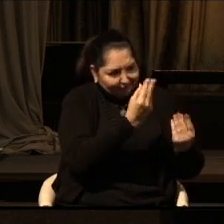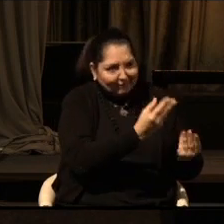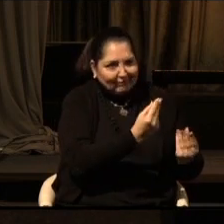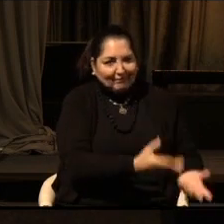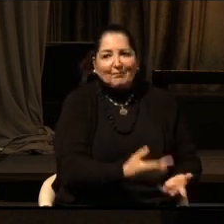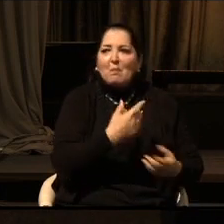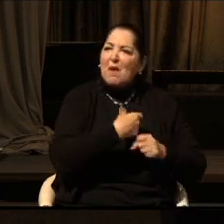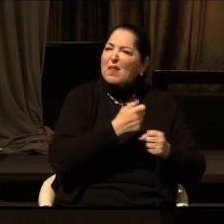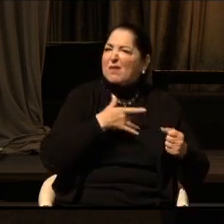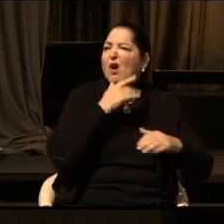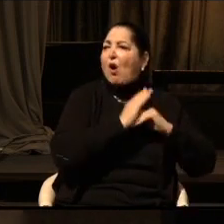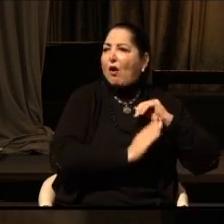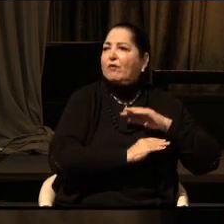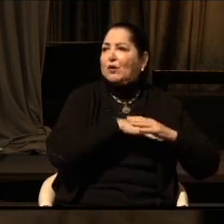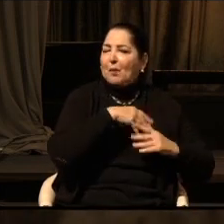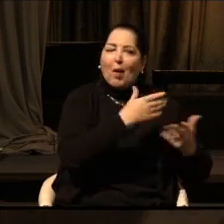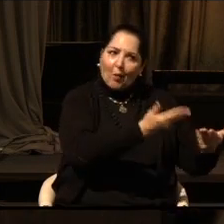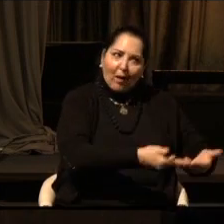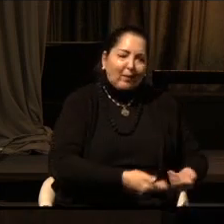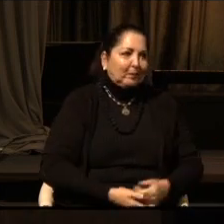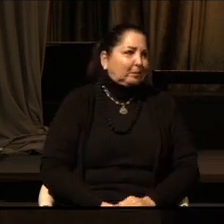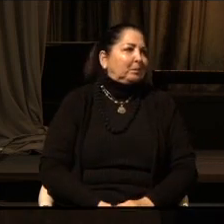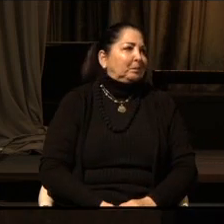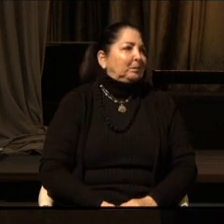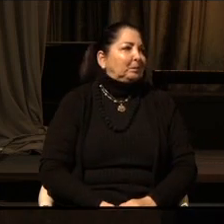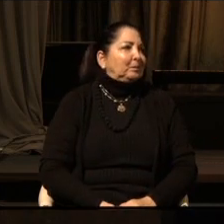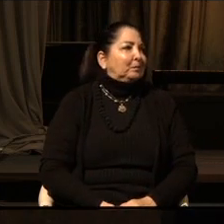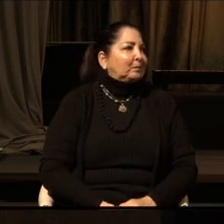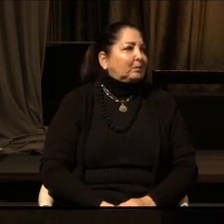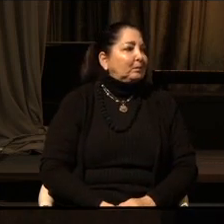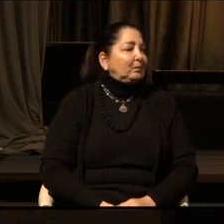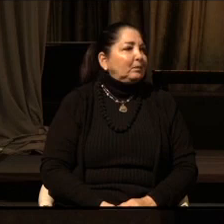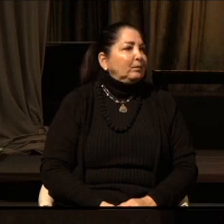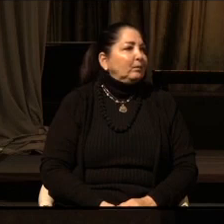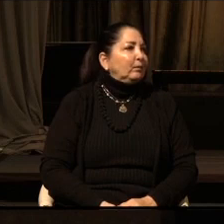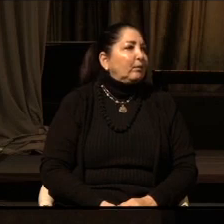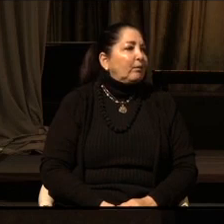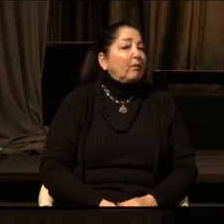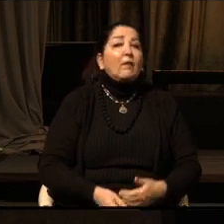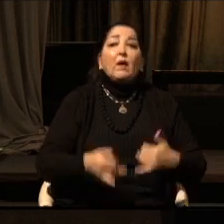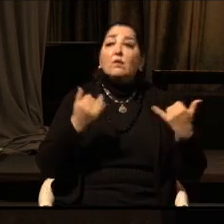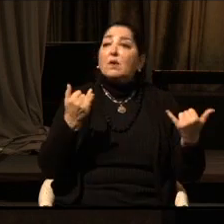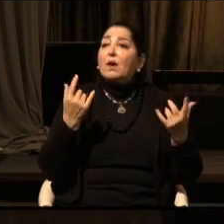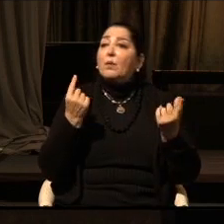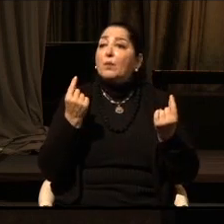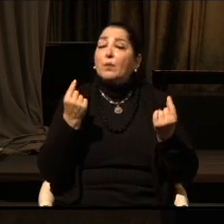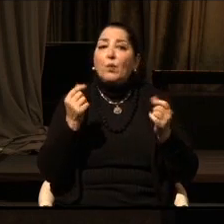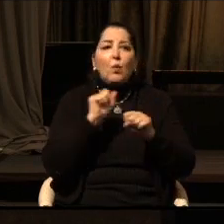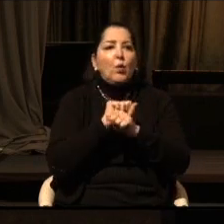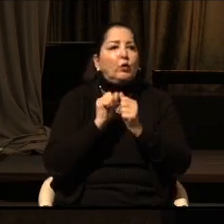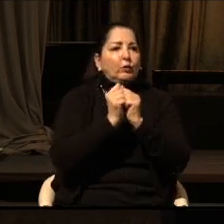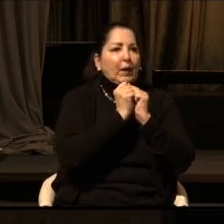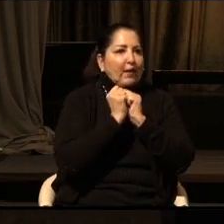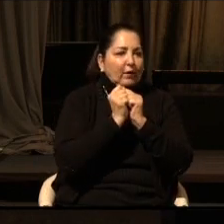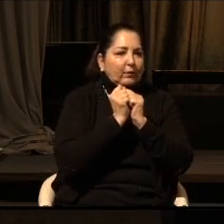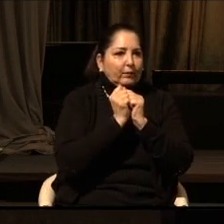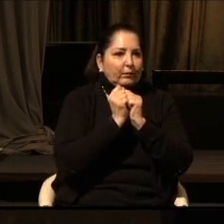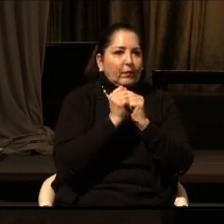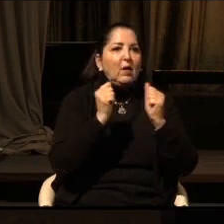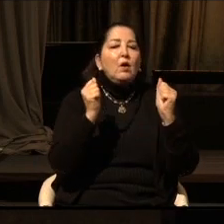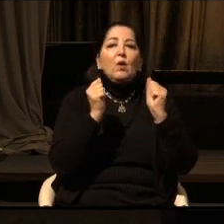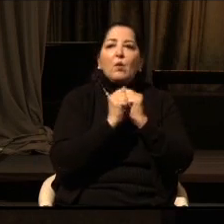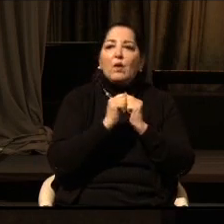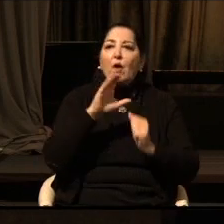What we're going to do here today is we're going to work together with APAP's Cohort